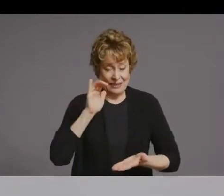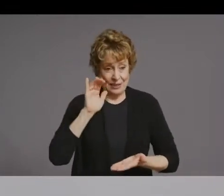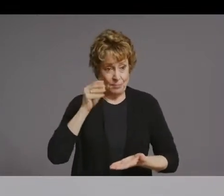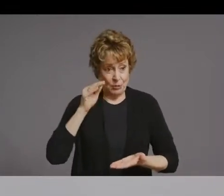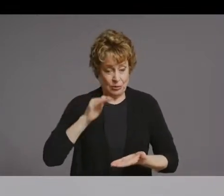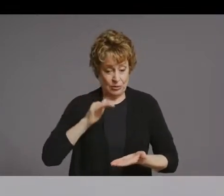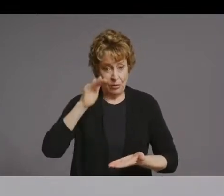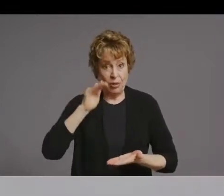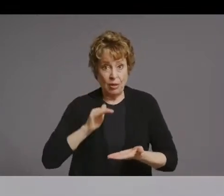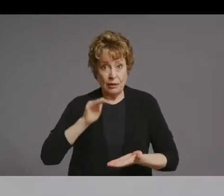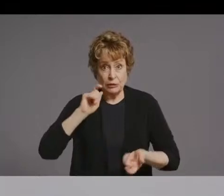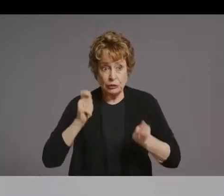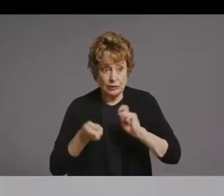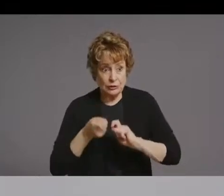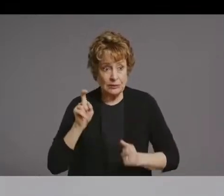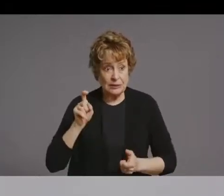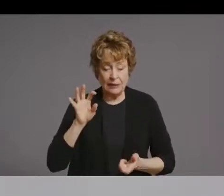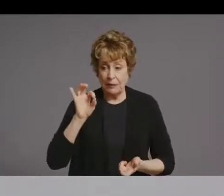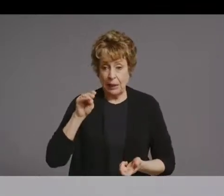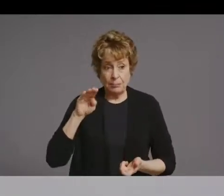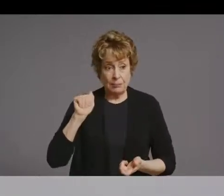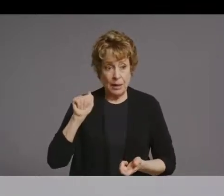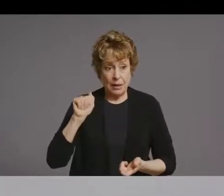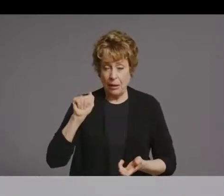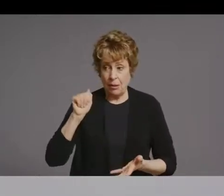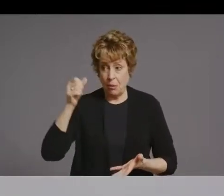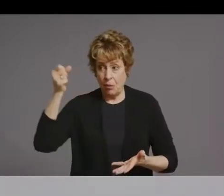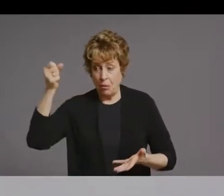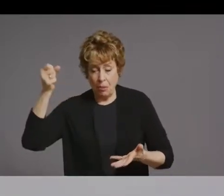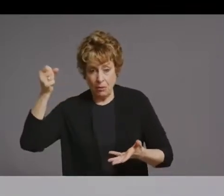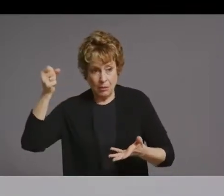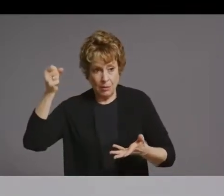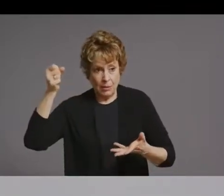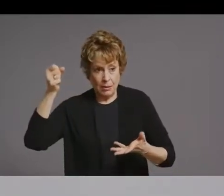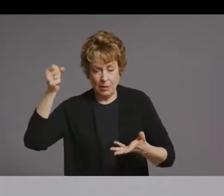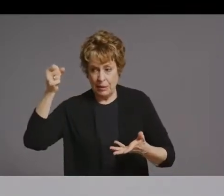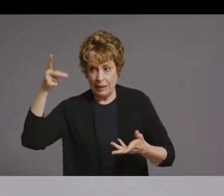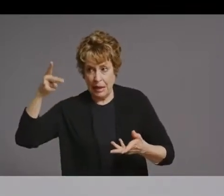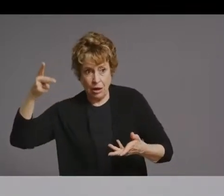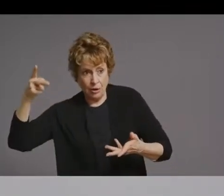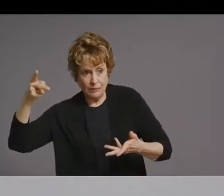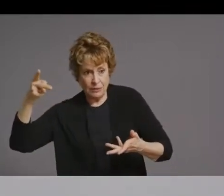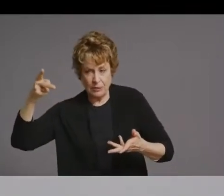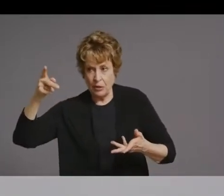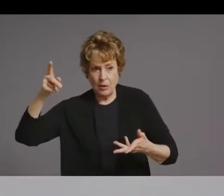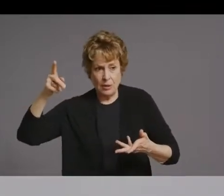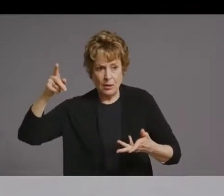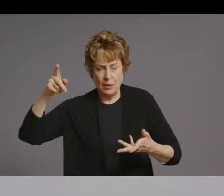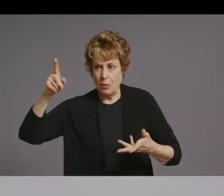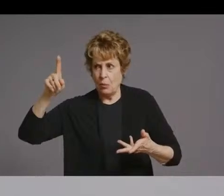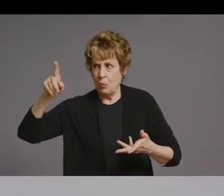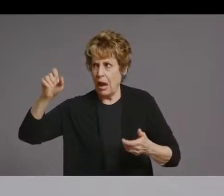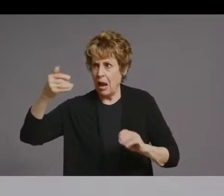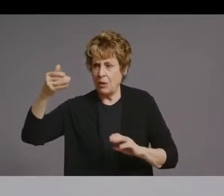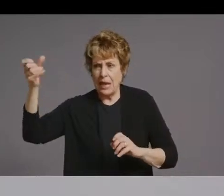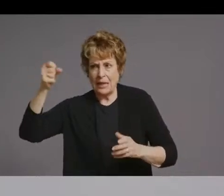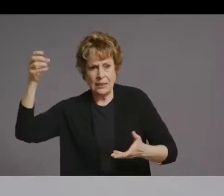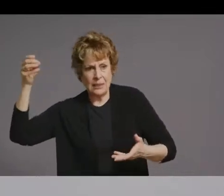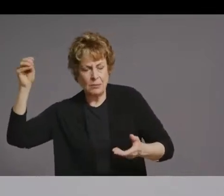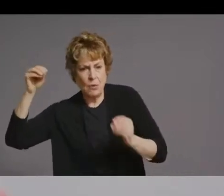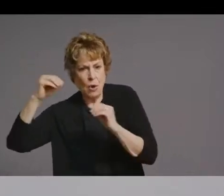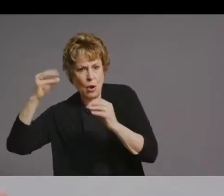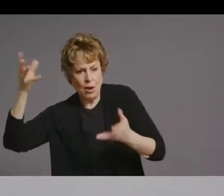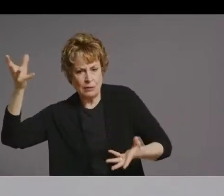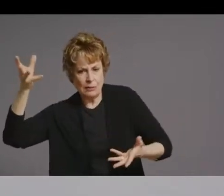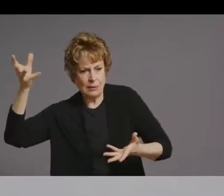FEMA hold on to the vaccines, or Pima County hold on to the vaccines, or do they get more? As part of the whole state pool? Yeah, so what we